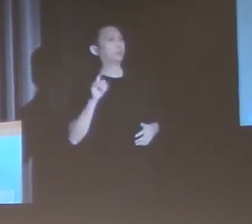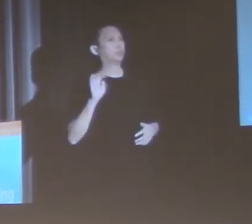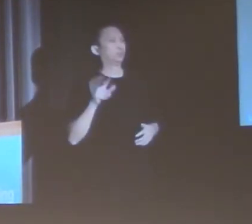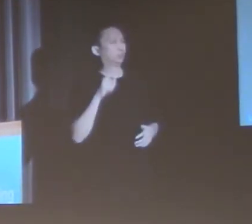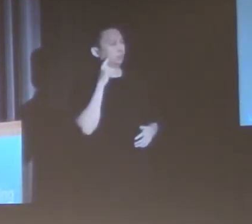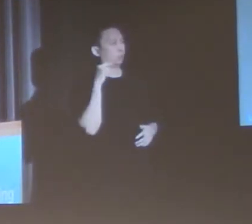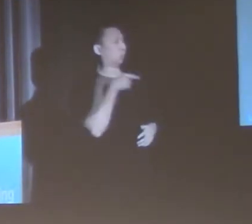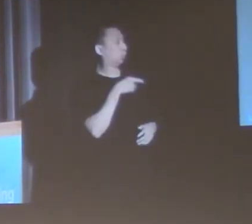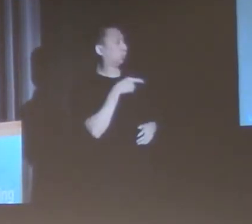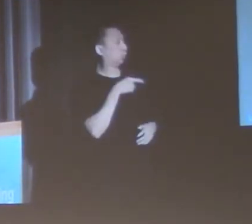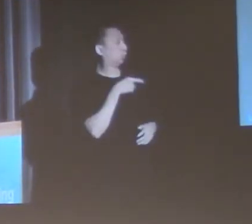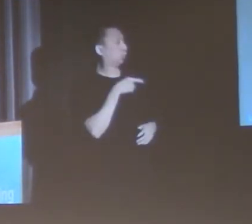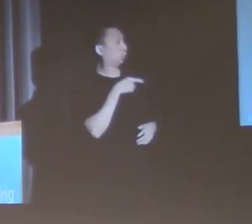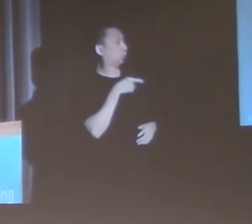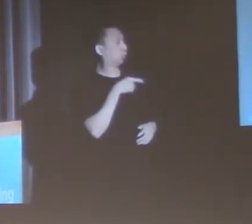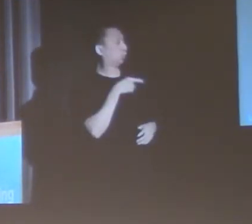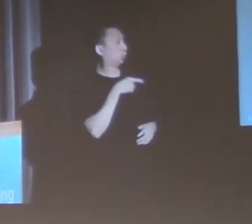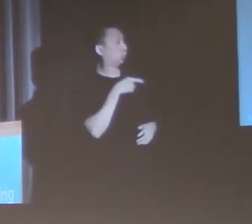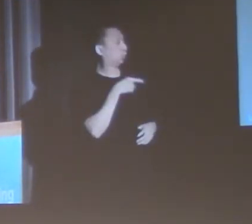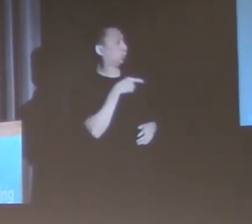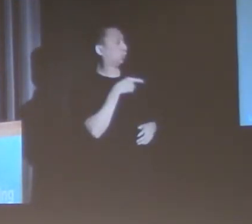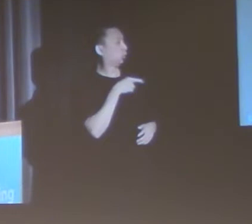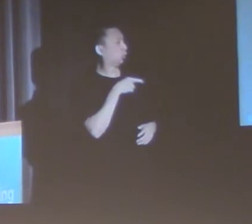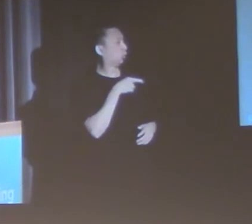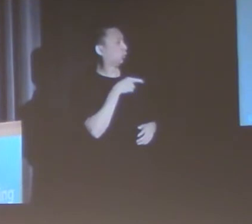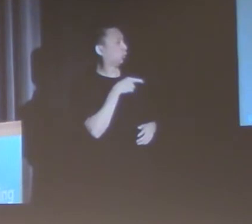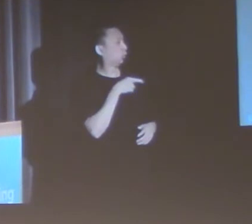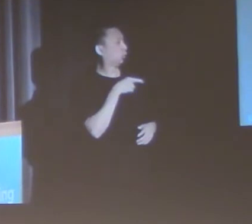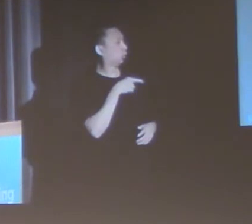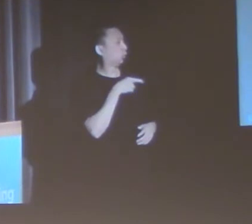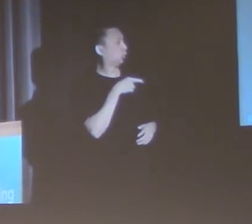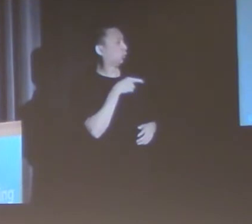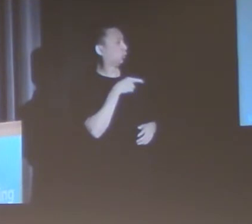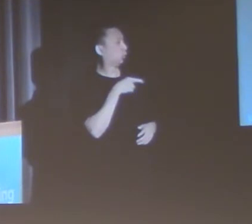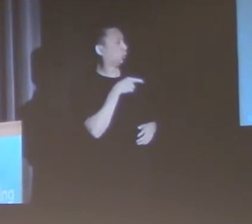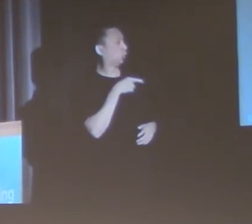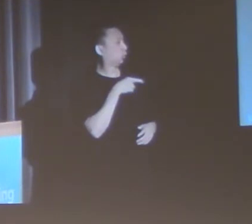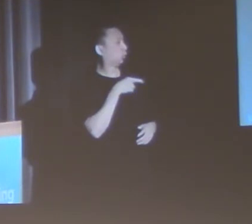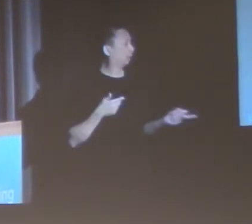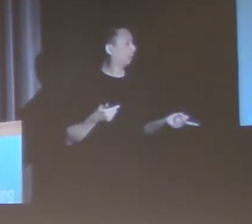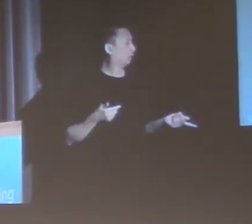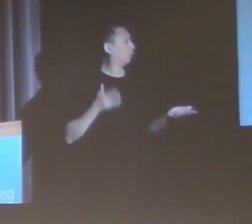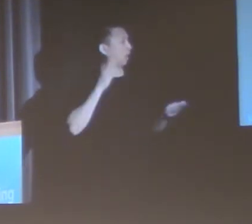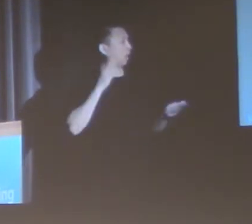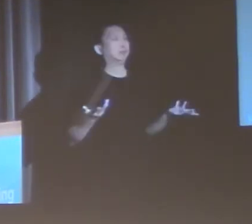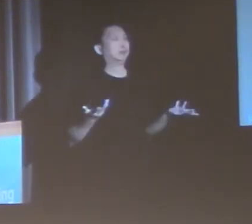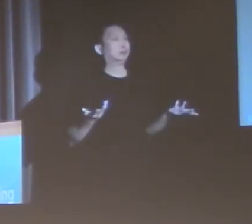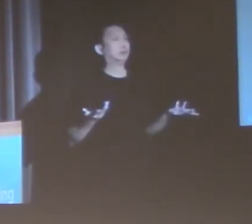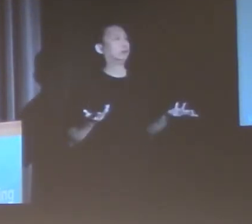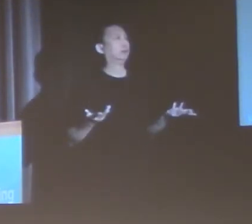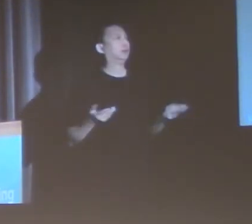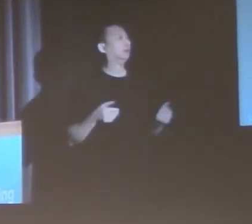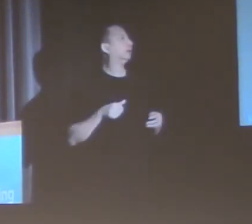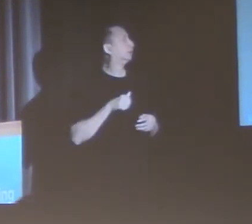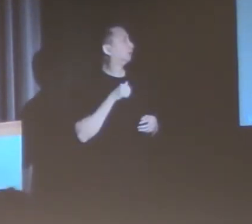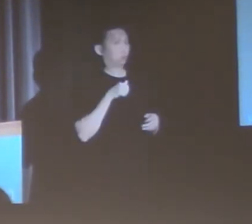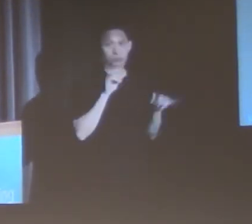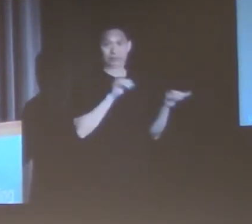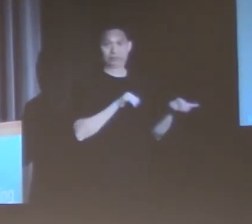you pass through multiple geographies, so the film doesn't just stay in the UK, but you also go to